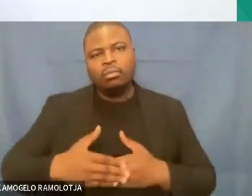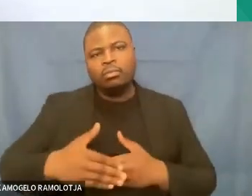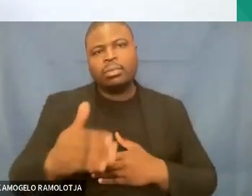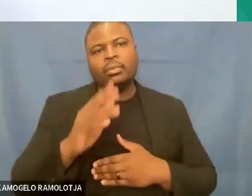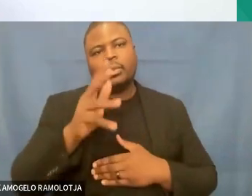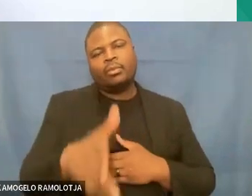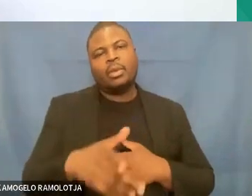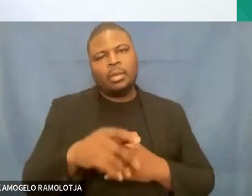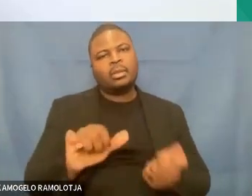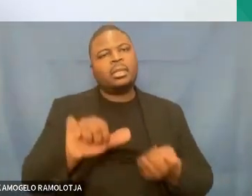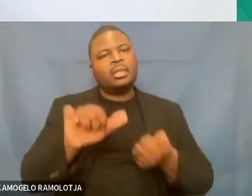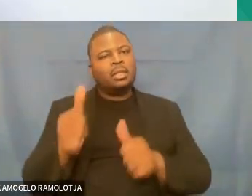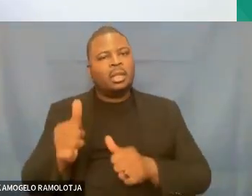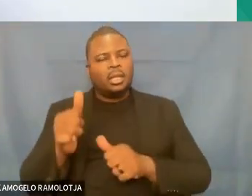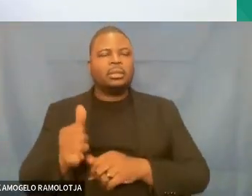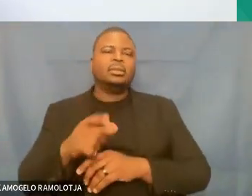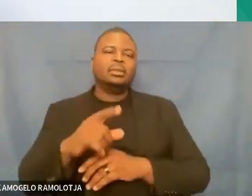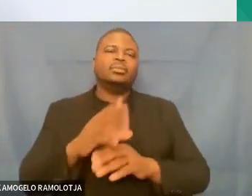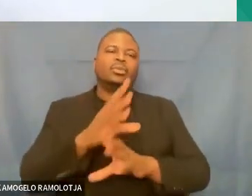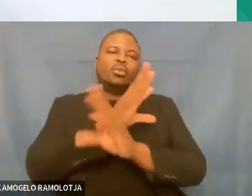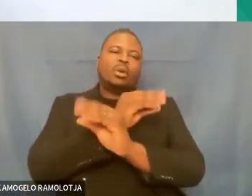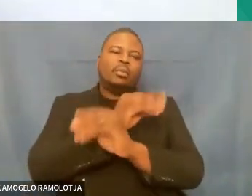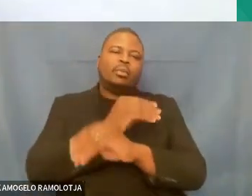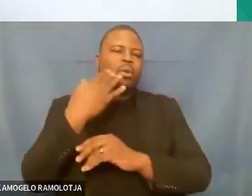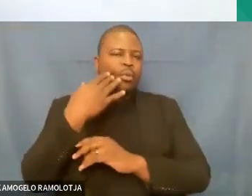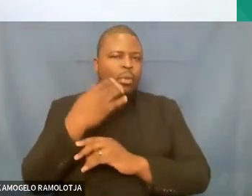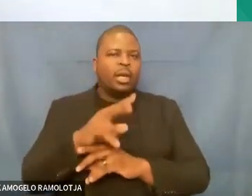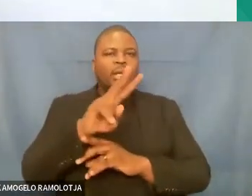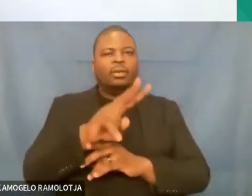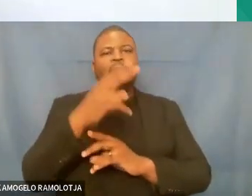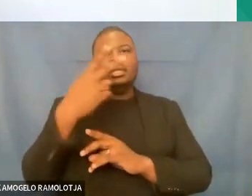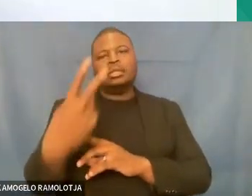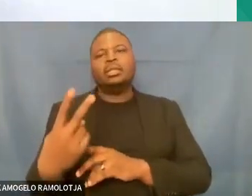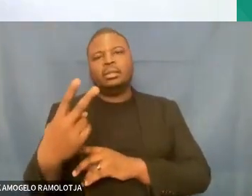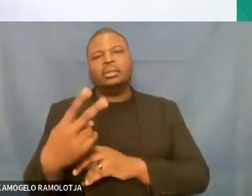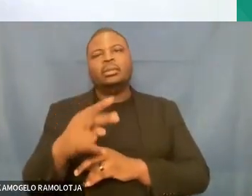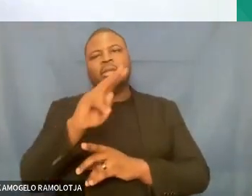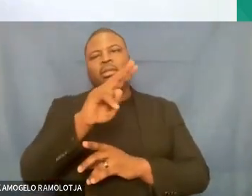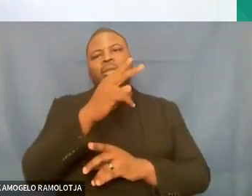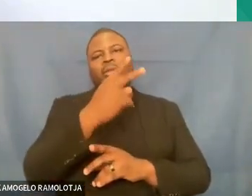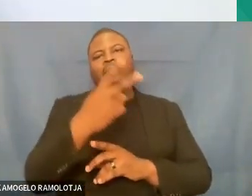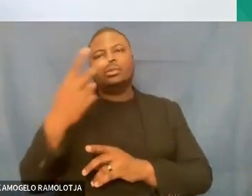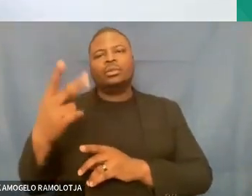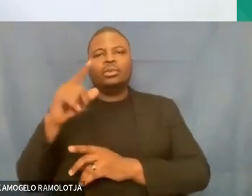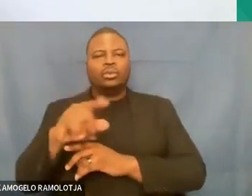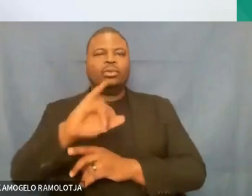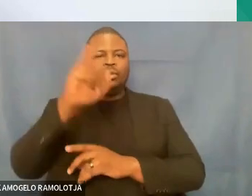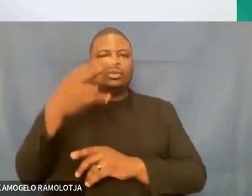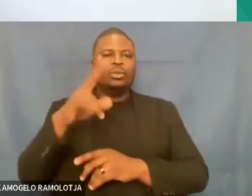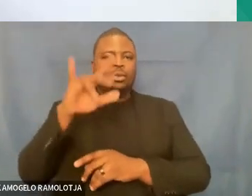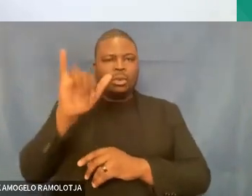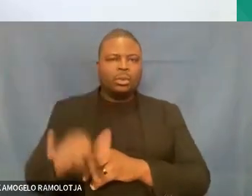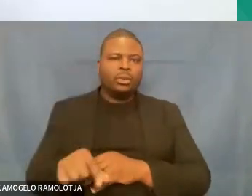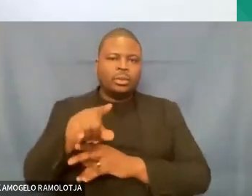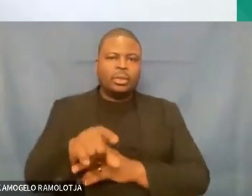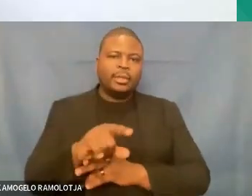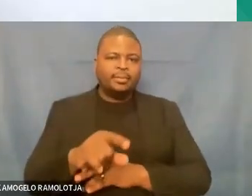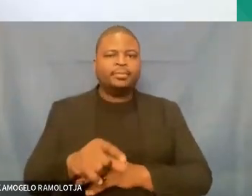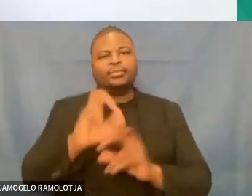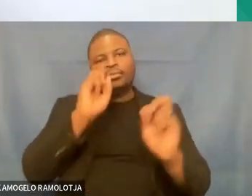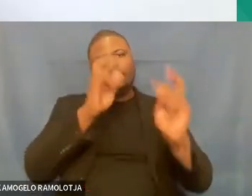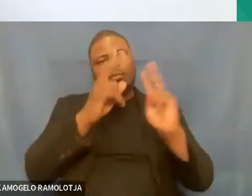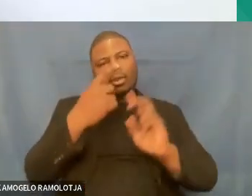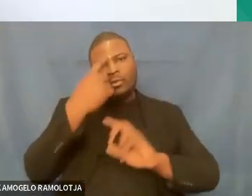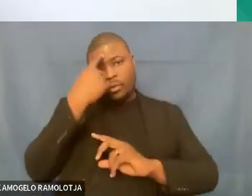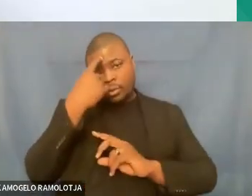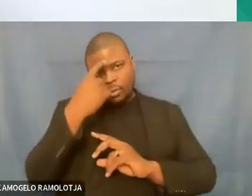next webinar is on the 22nd of July. That would be Tuesday, the 22nd of July at 12 o'clock, where